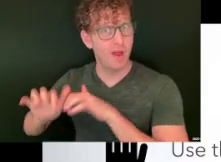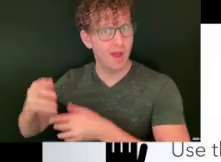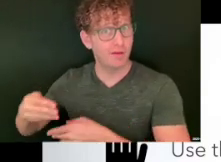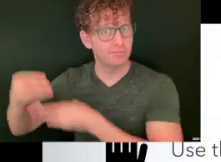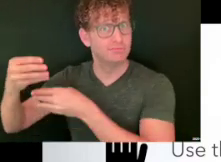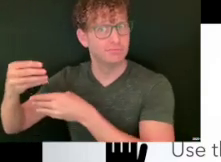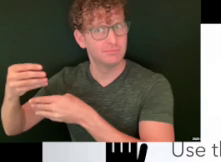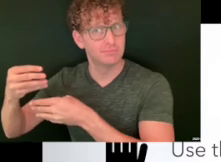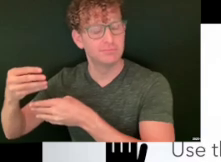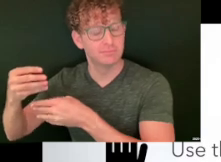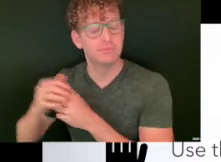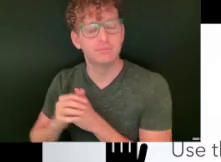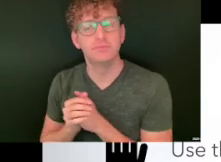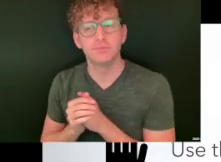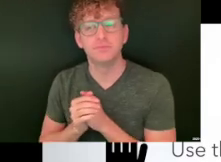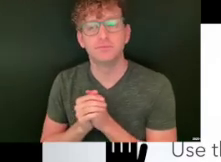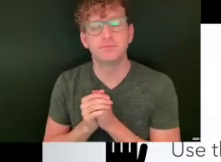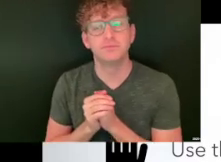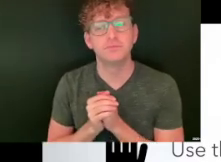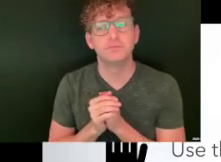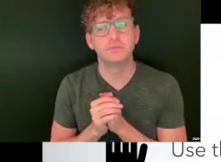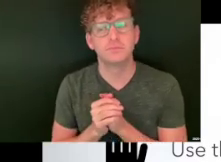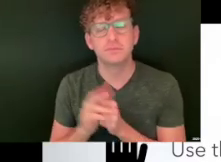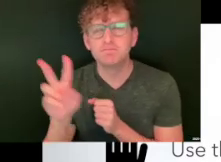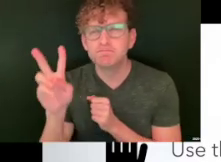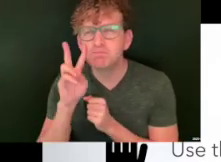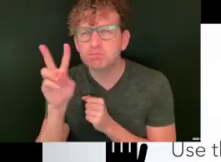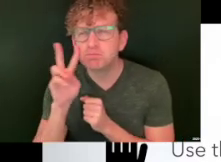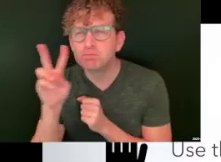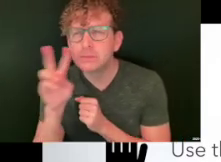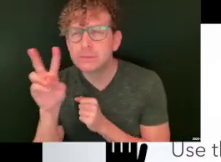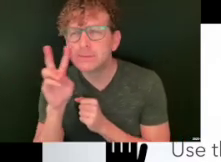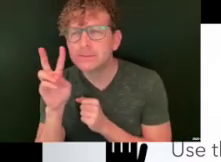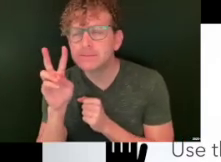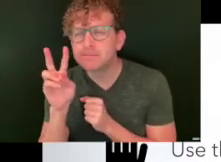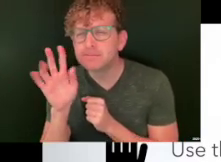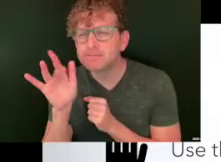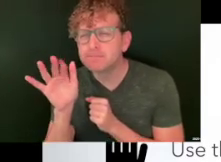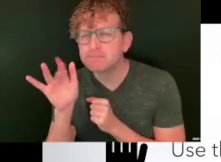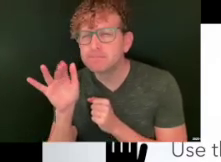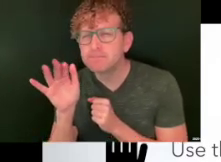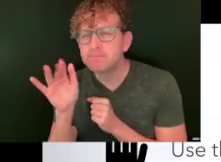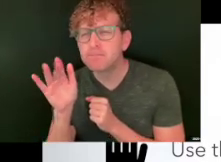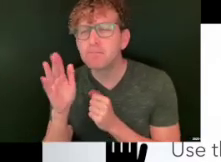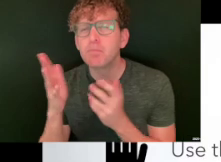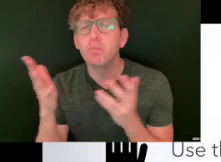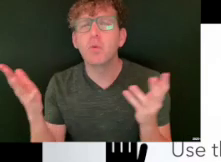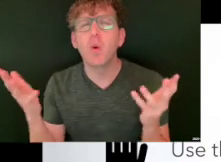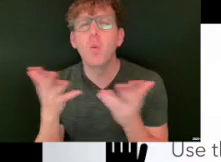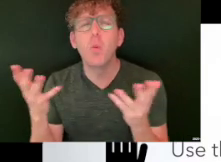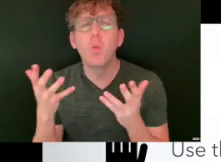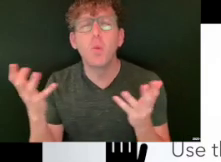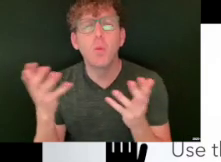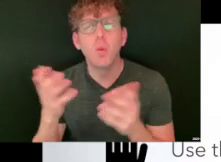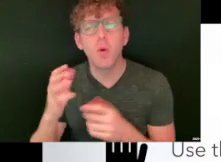new solicitation, incorporate a few changes to our process that does